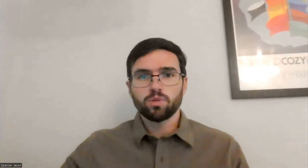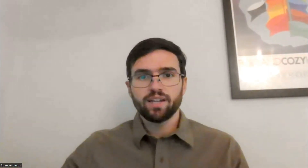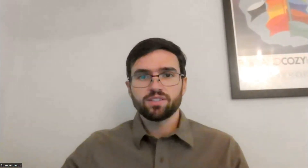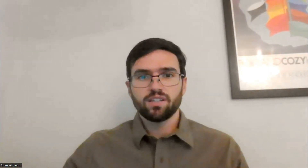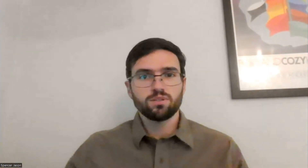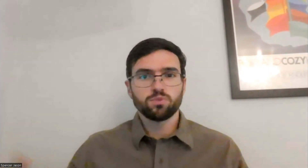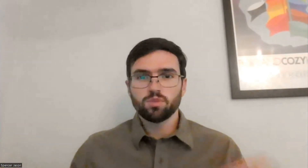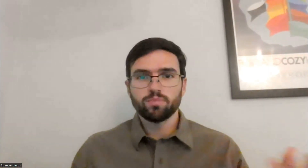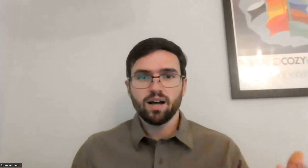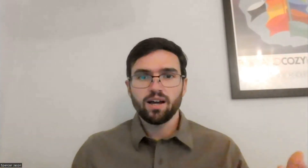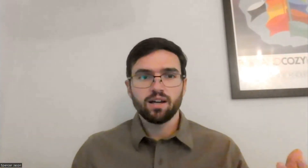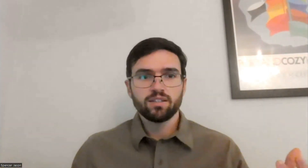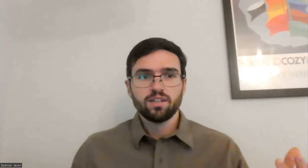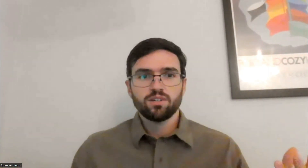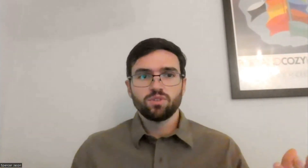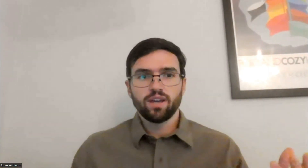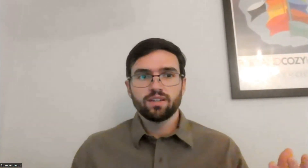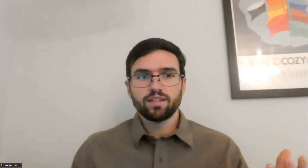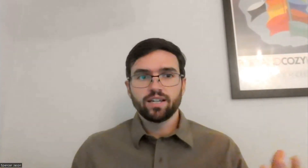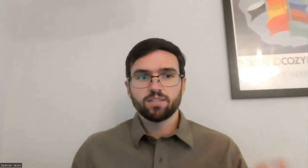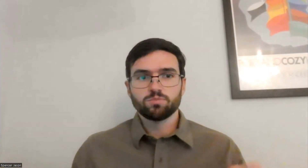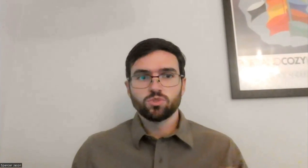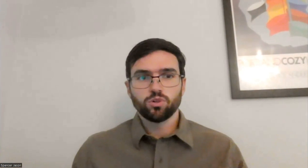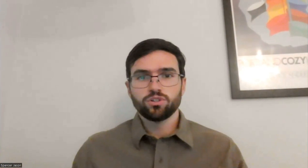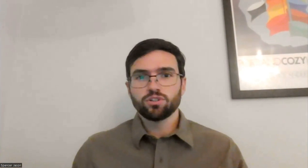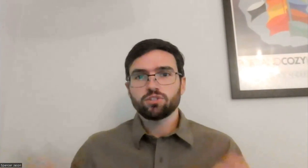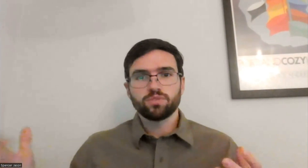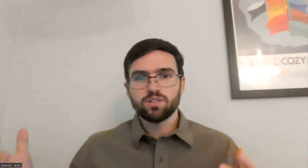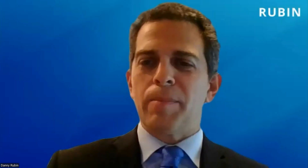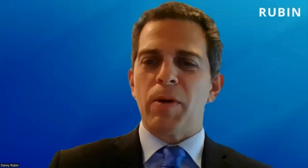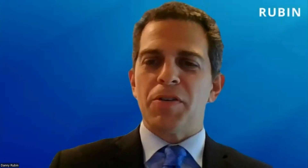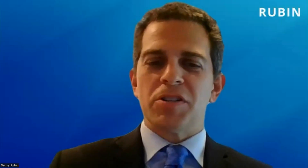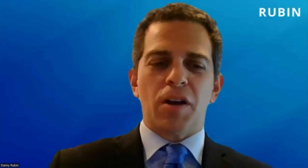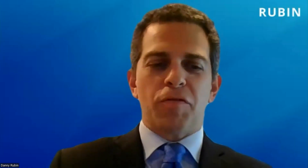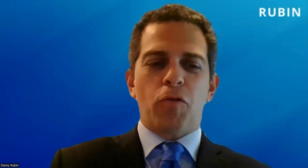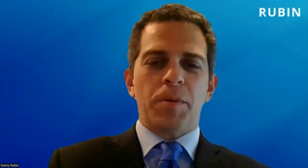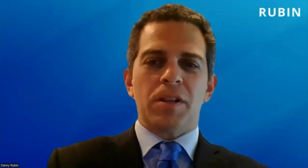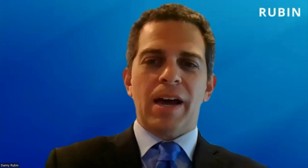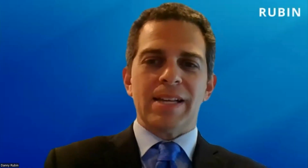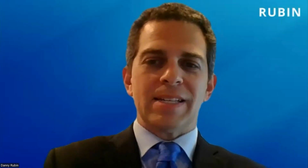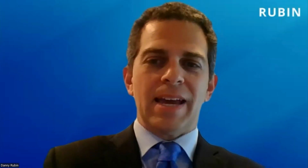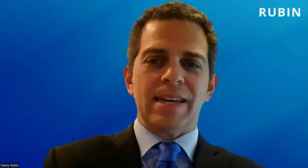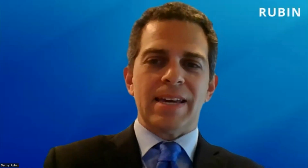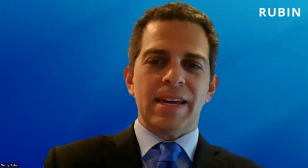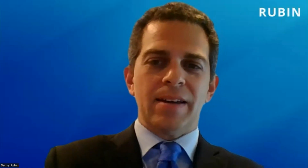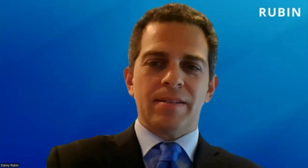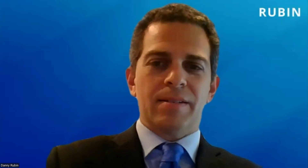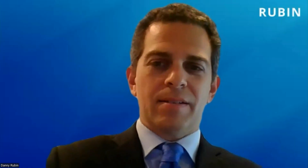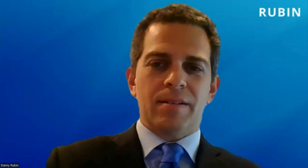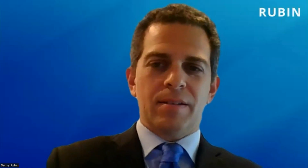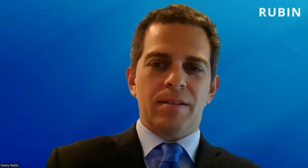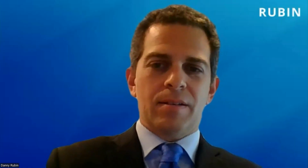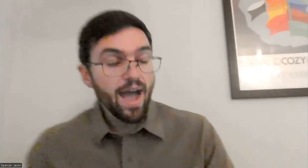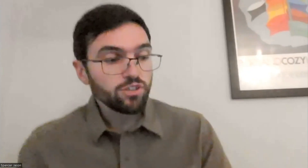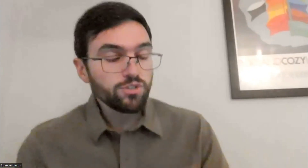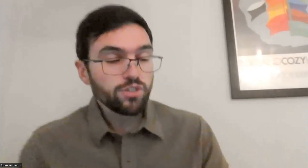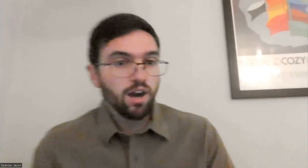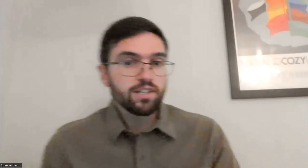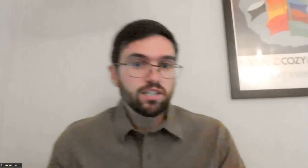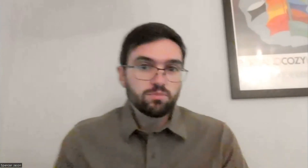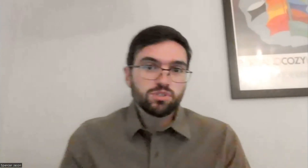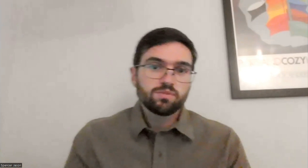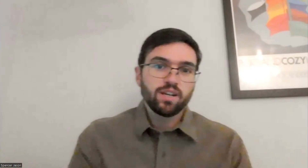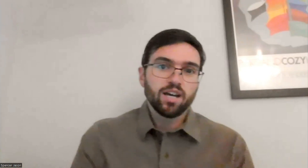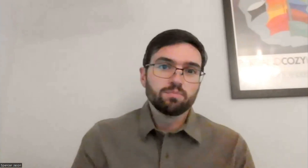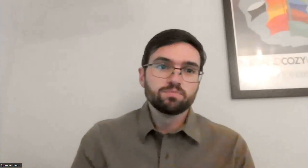join Formula SAE or Formula Baja, right? Join your What are electric those? Wait, vehicle let me club. write those down. Formula SAE. Yeah, so these are